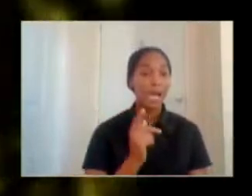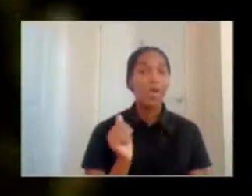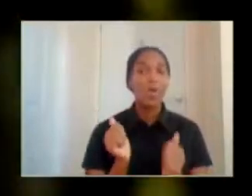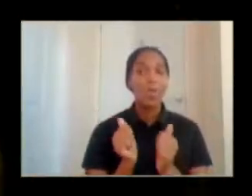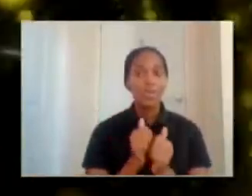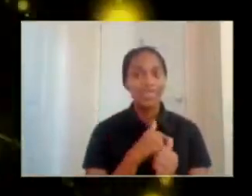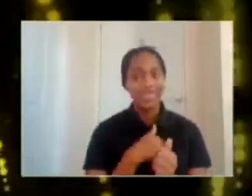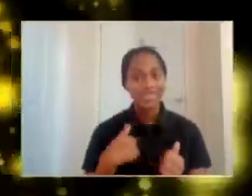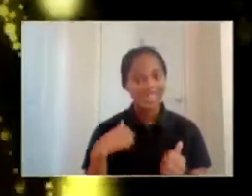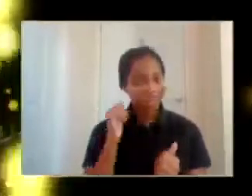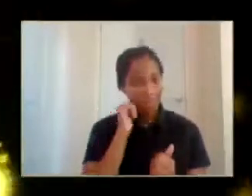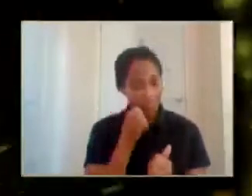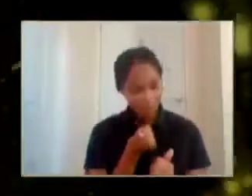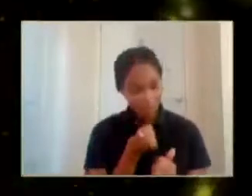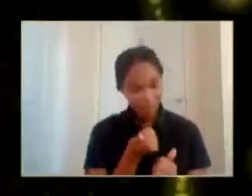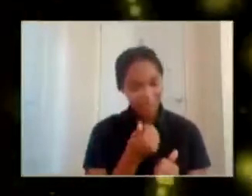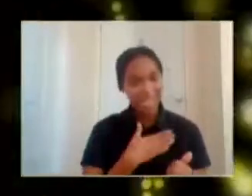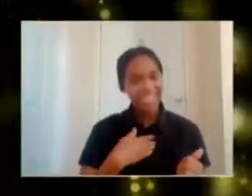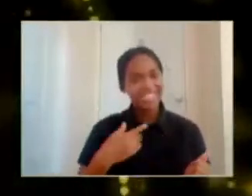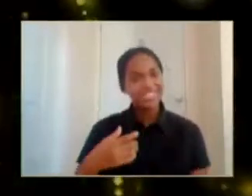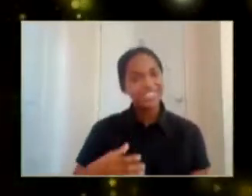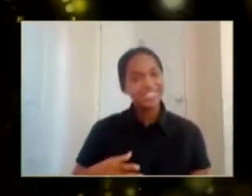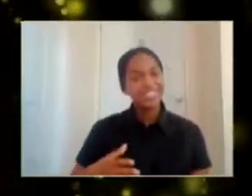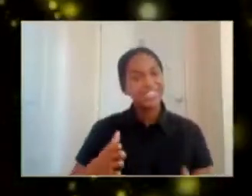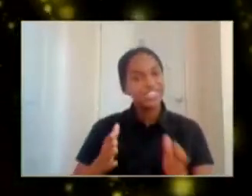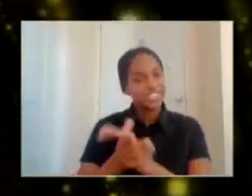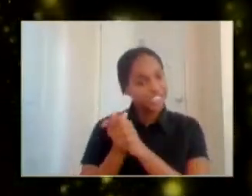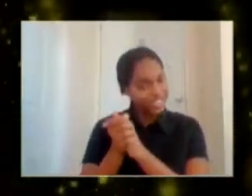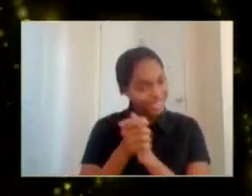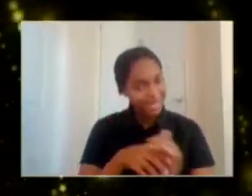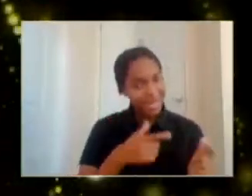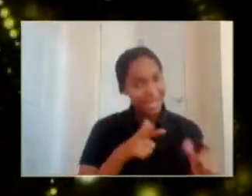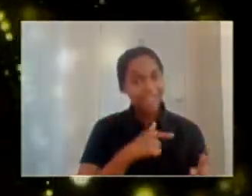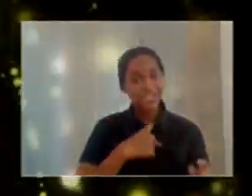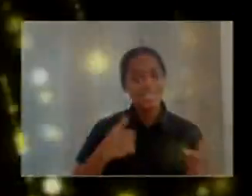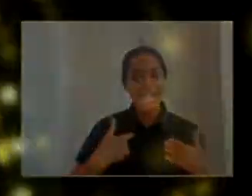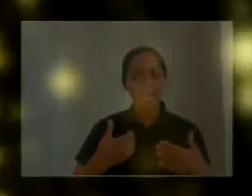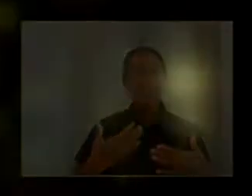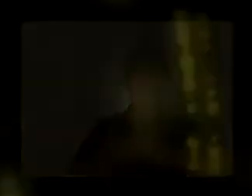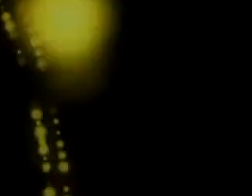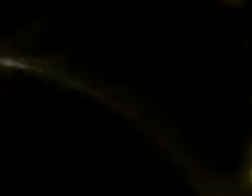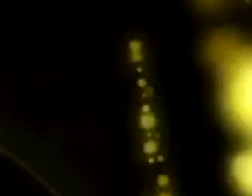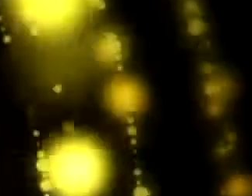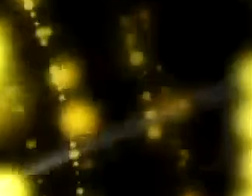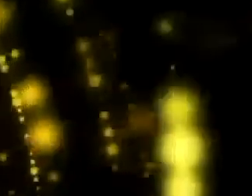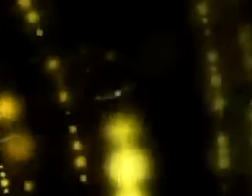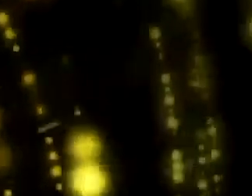tomorrow. And cheers. Let's go have some happy hours. Thank you.